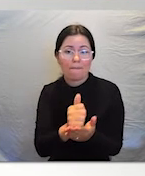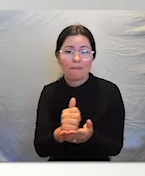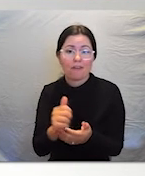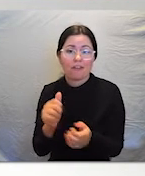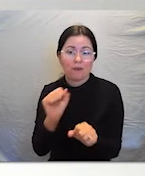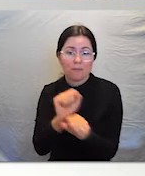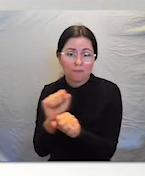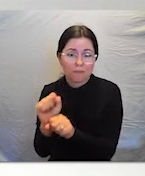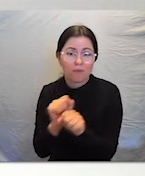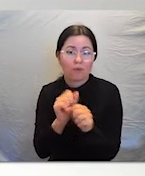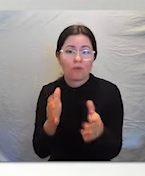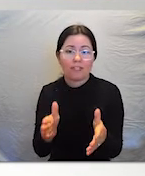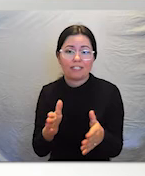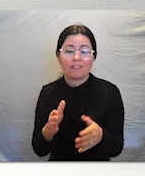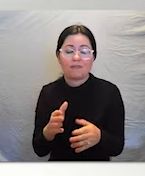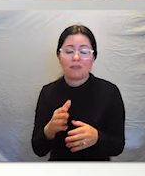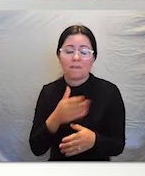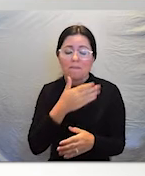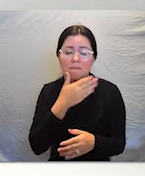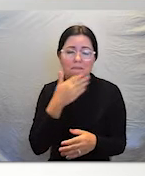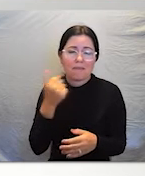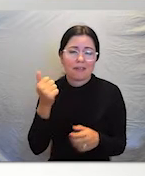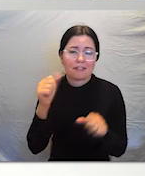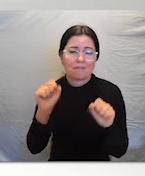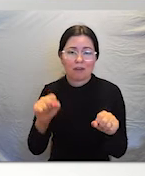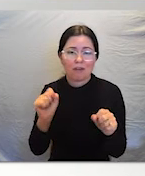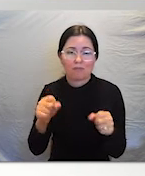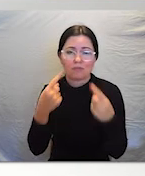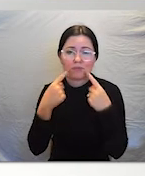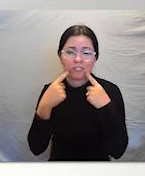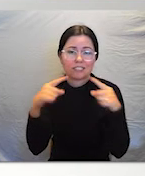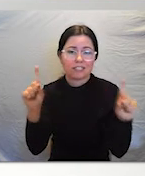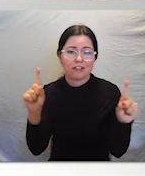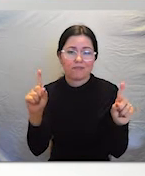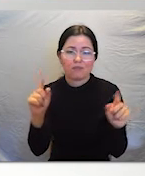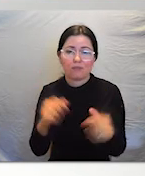best that they can be. They actually